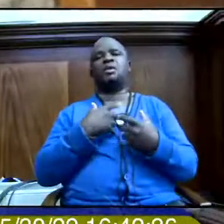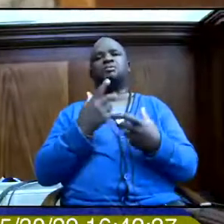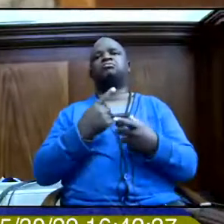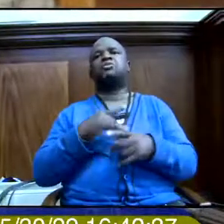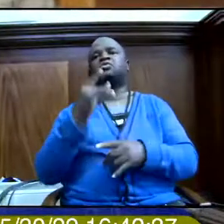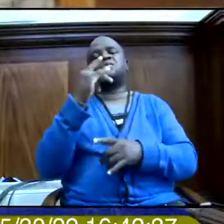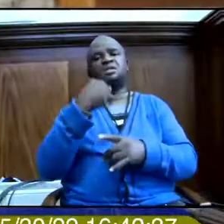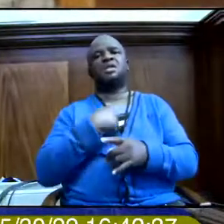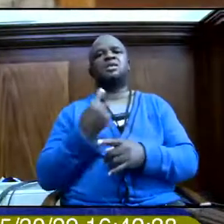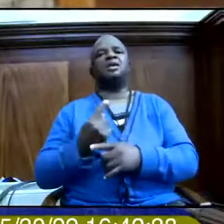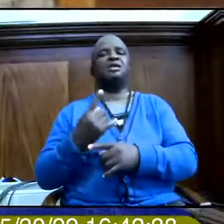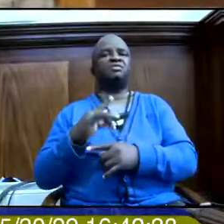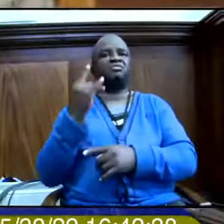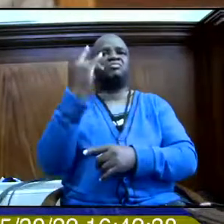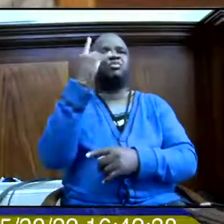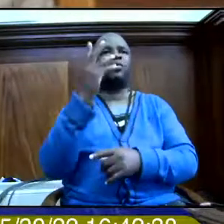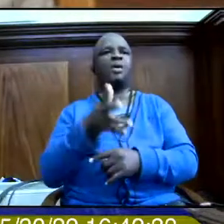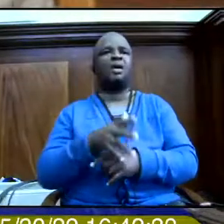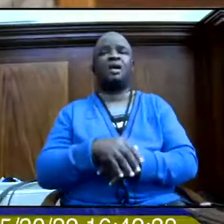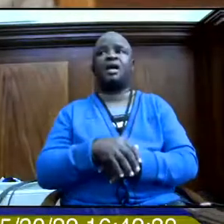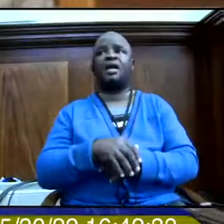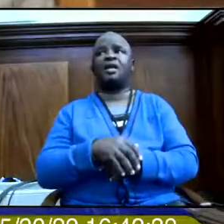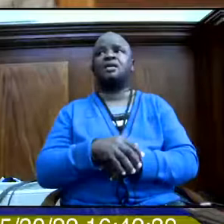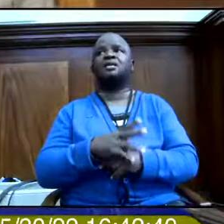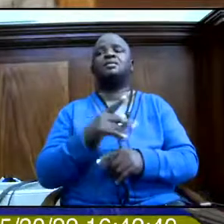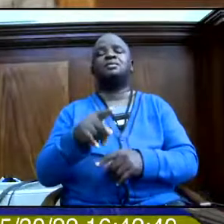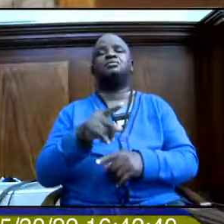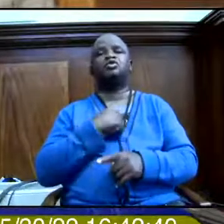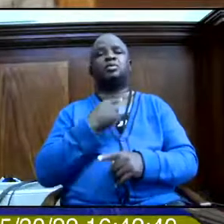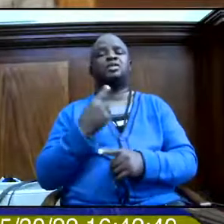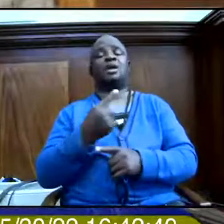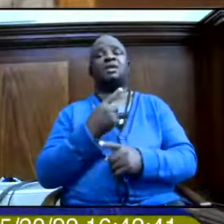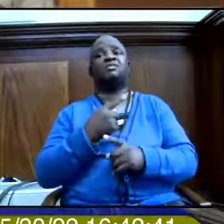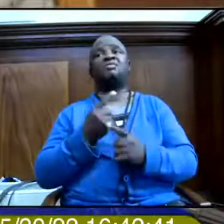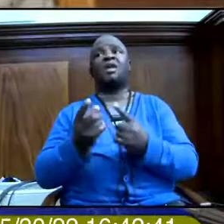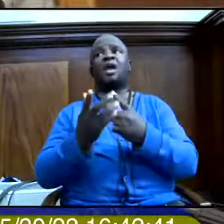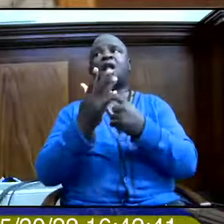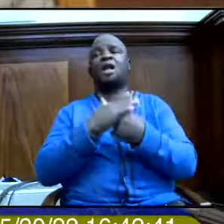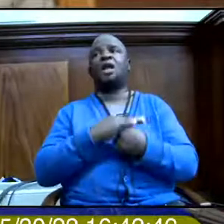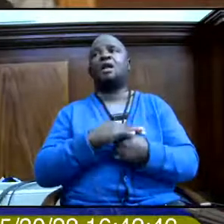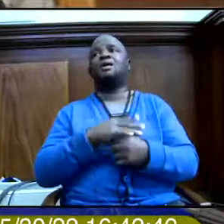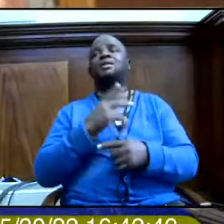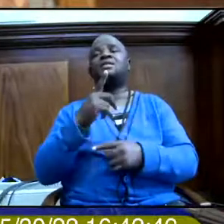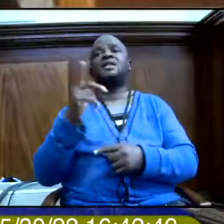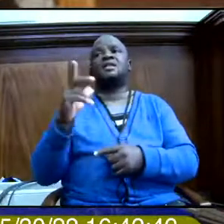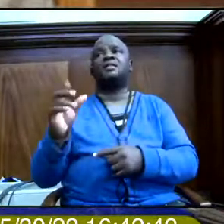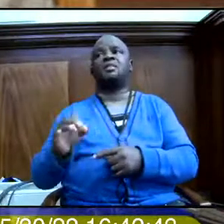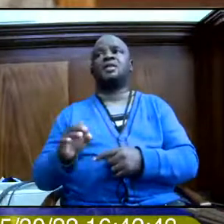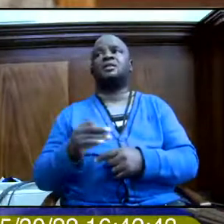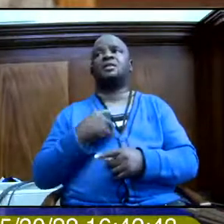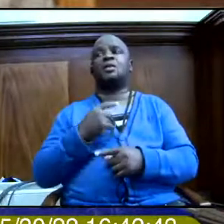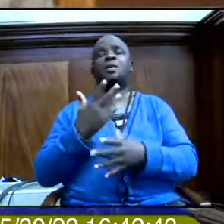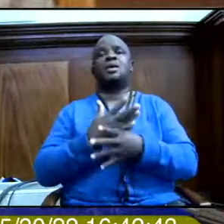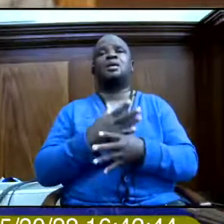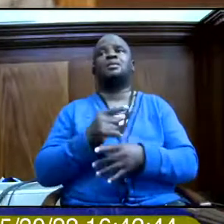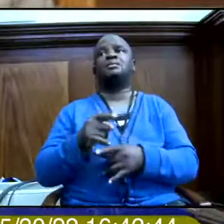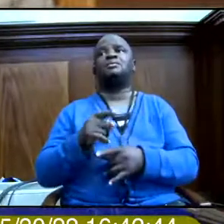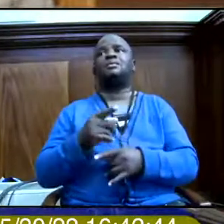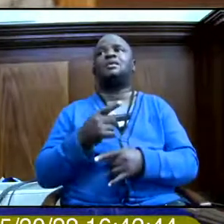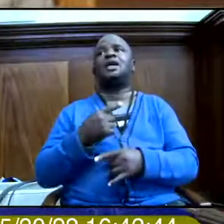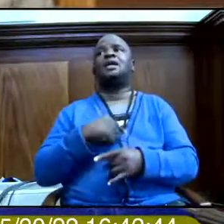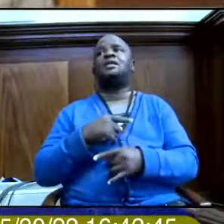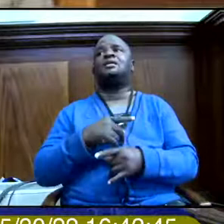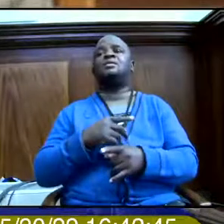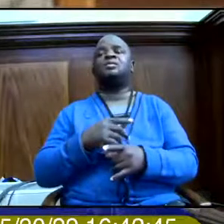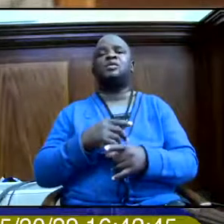myself it's an indictment on us those 77 percent of the workers why can't